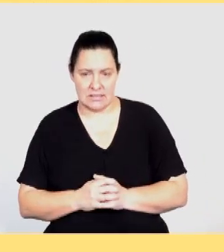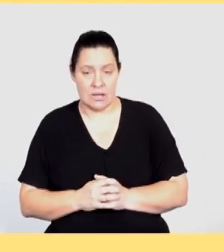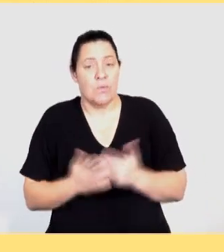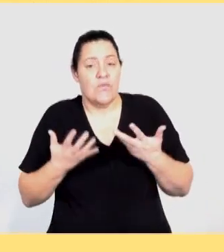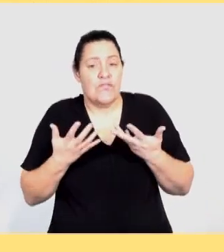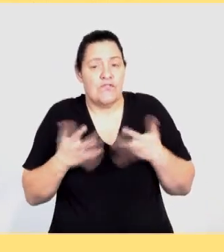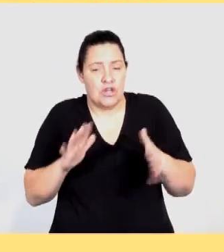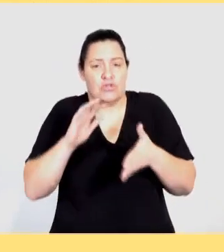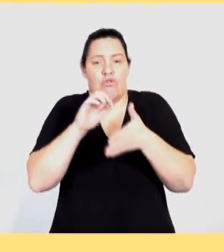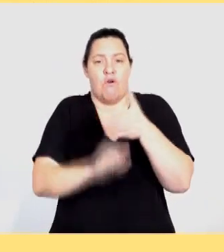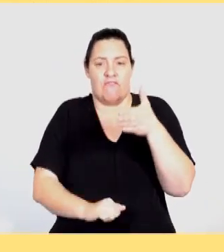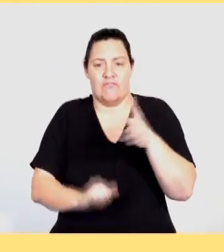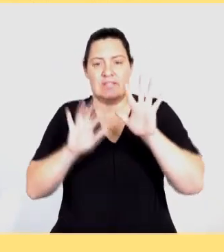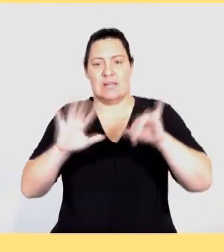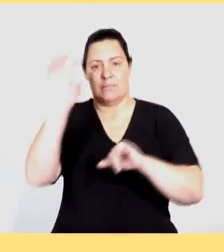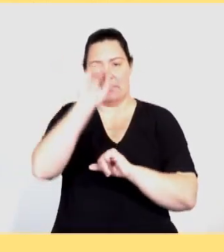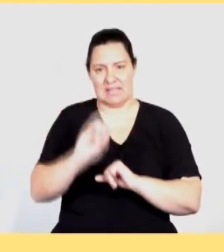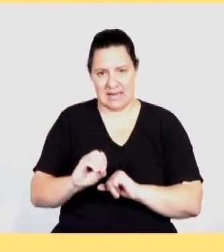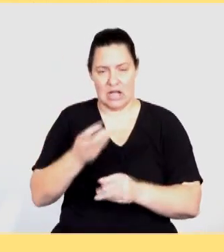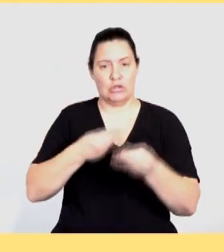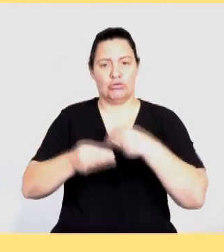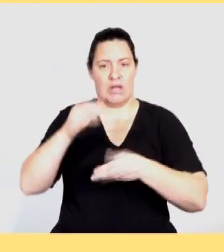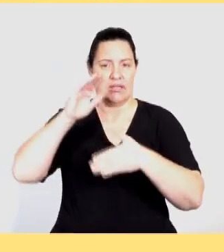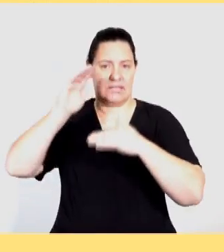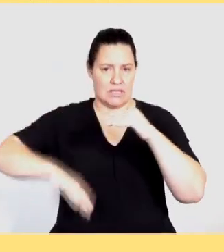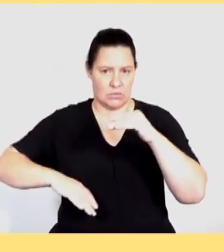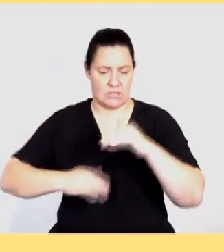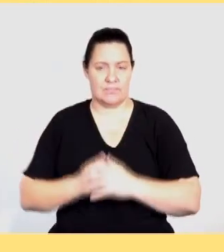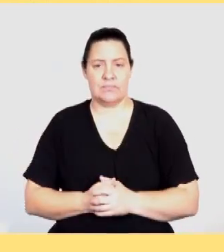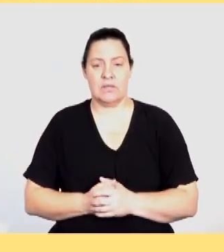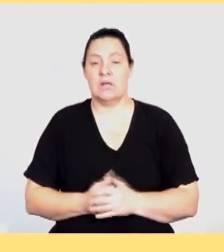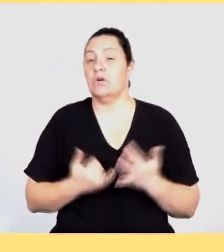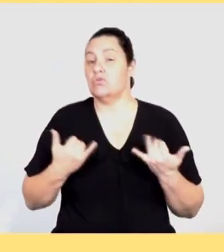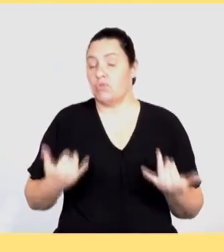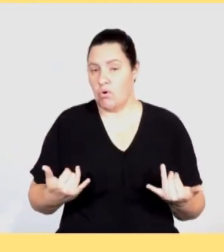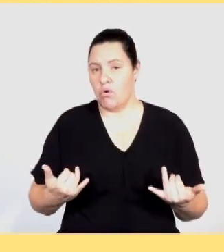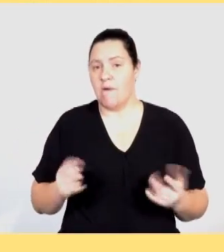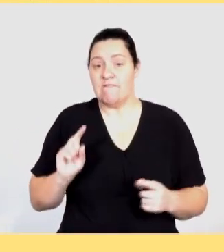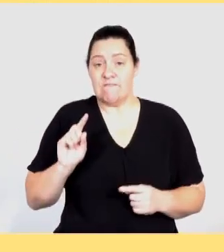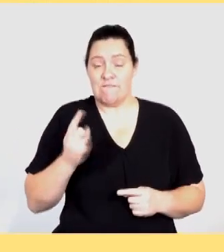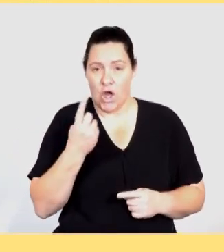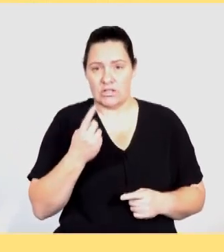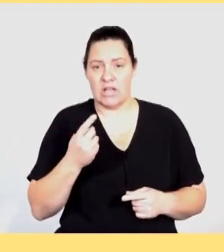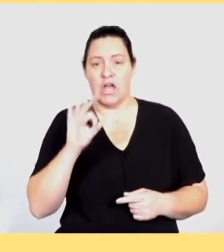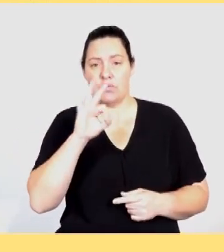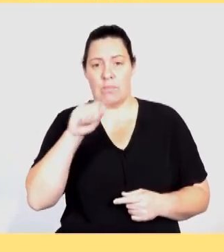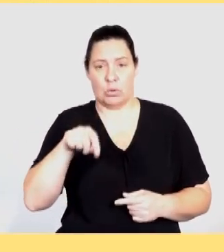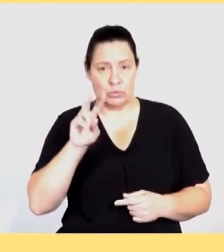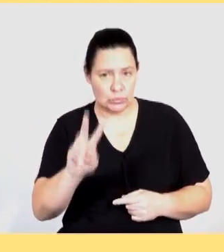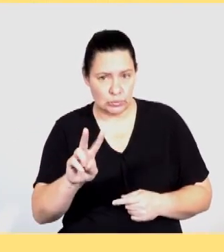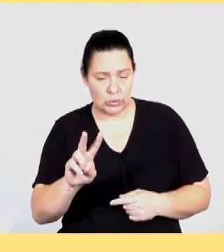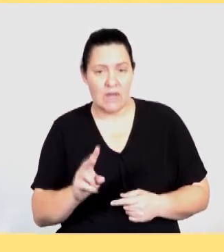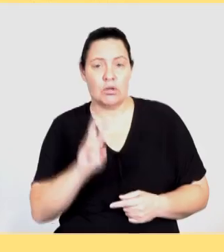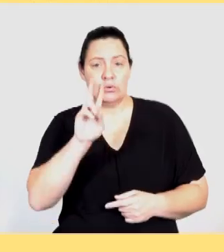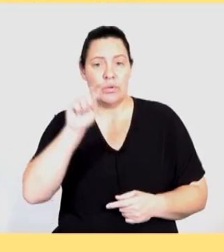7,920. I have already subtracted the 10% trade discount. Okay? So remember the first